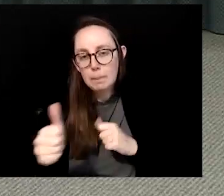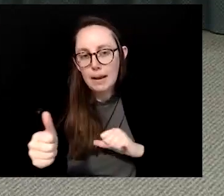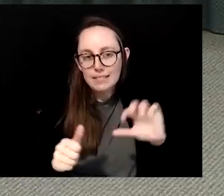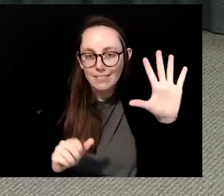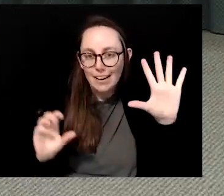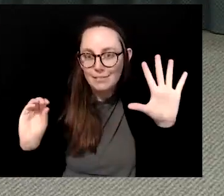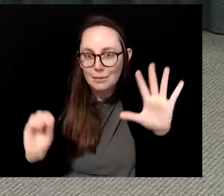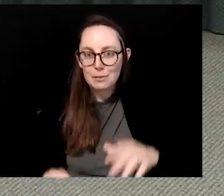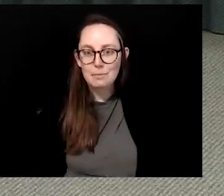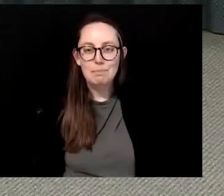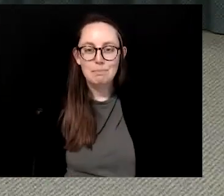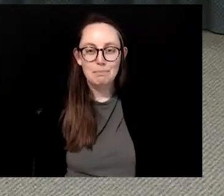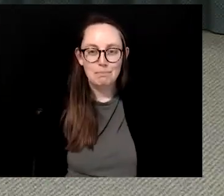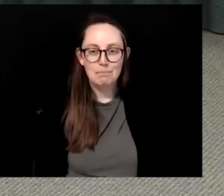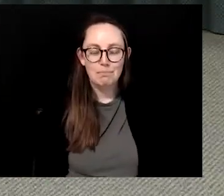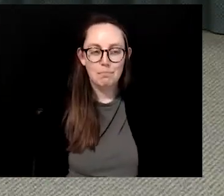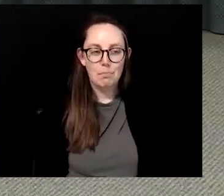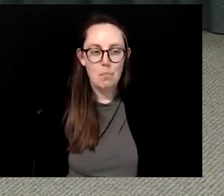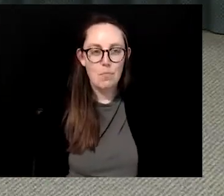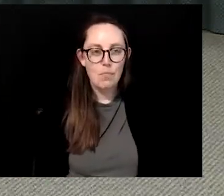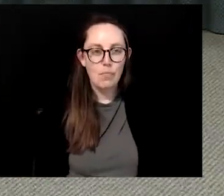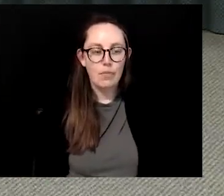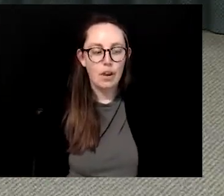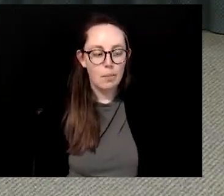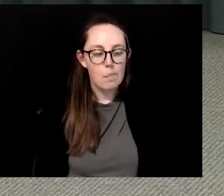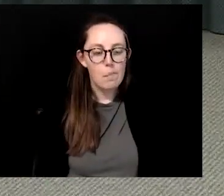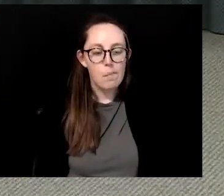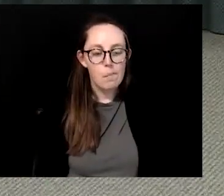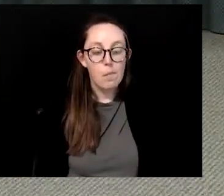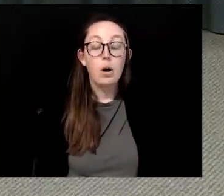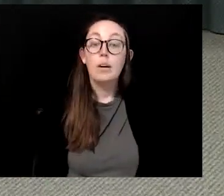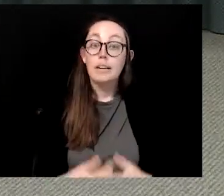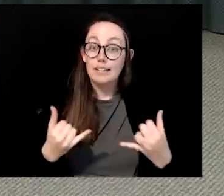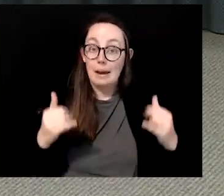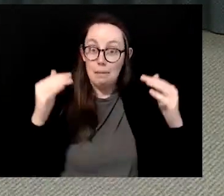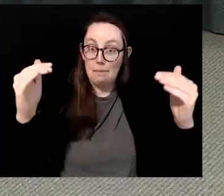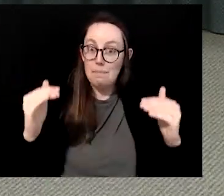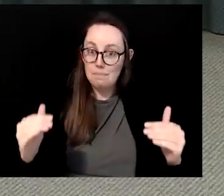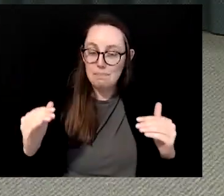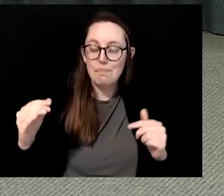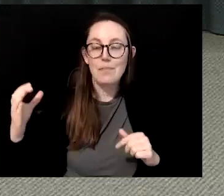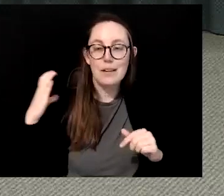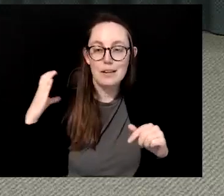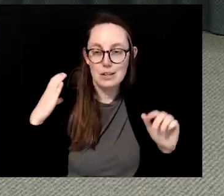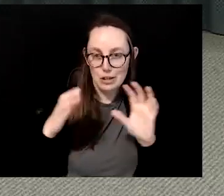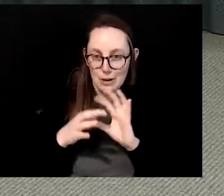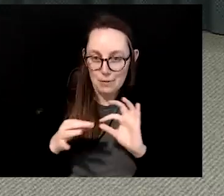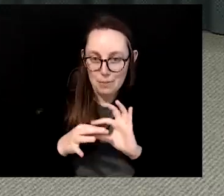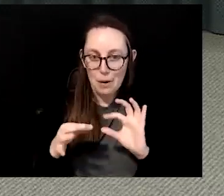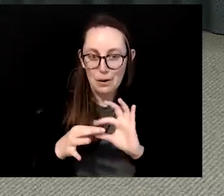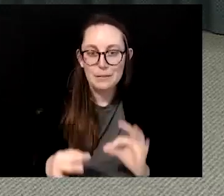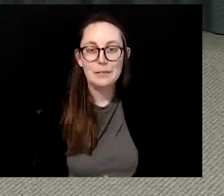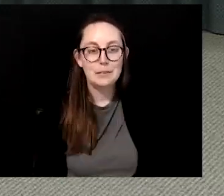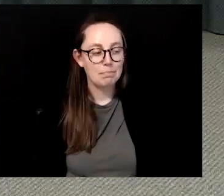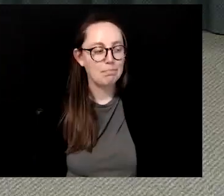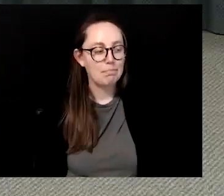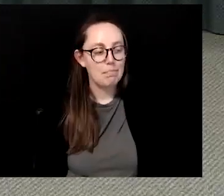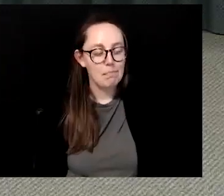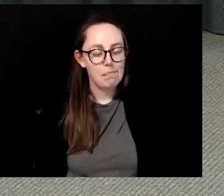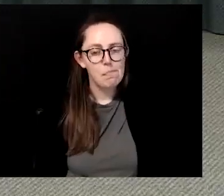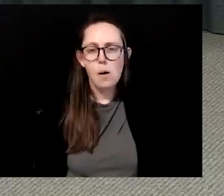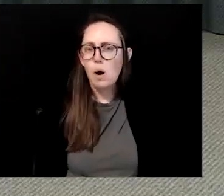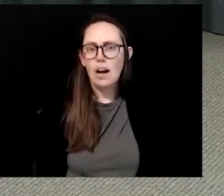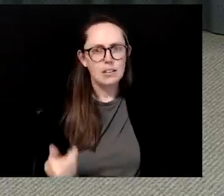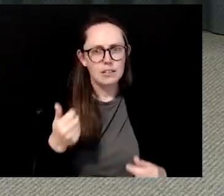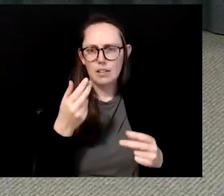okay so we're going to move on to share remarks um so I've just got a couple of remarks